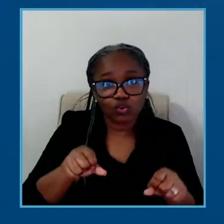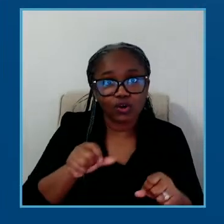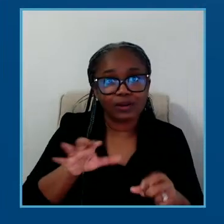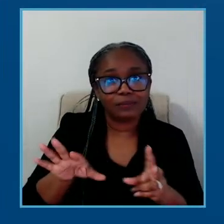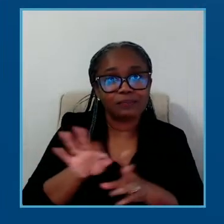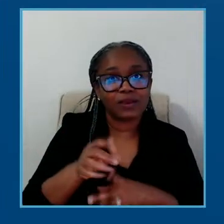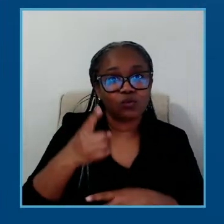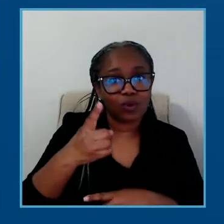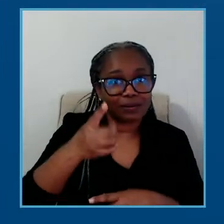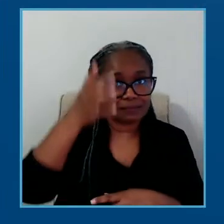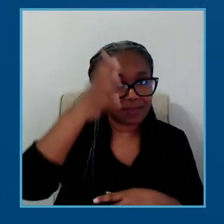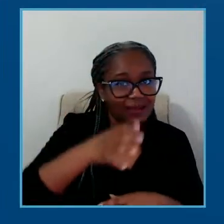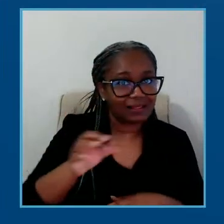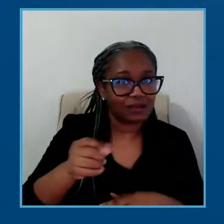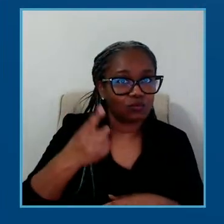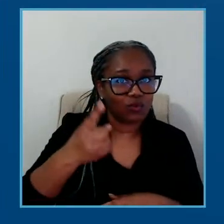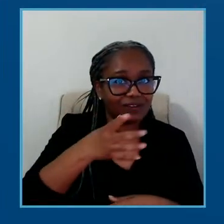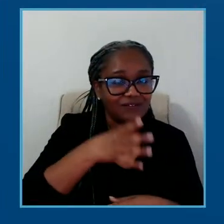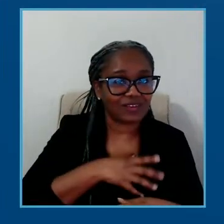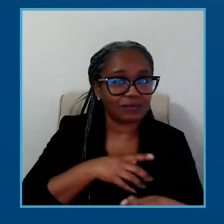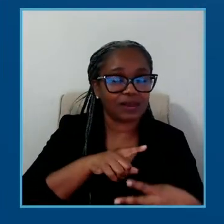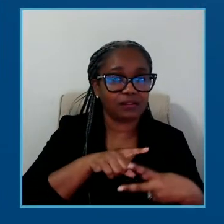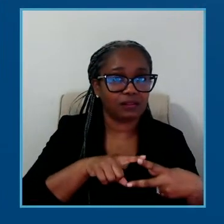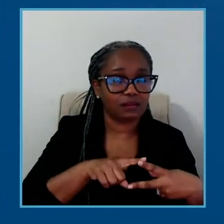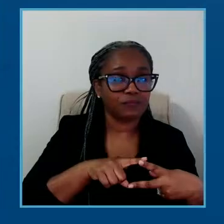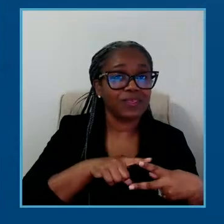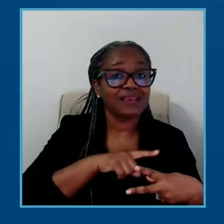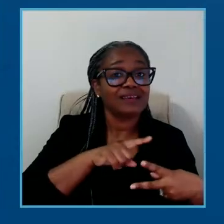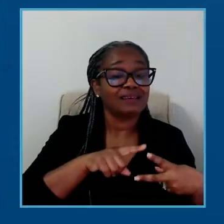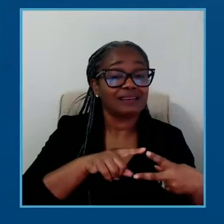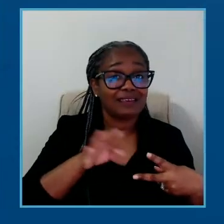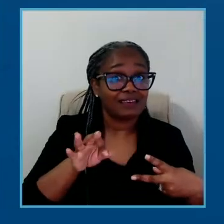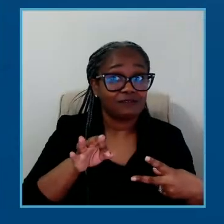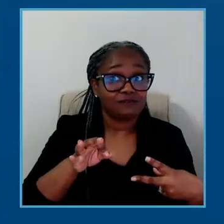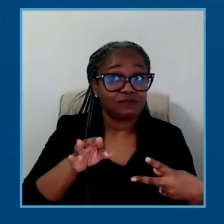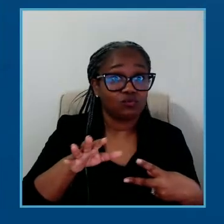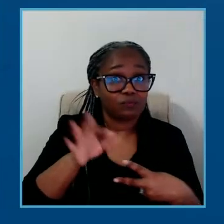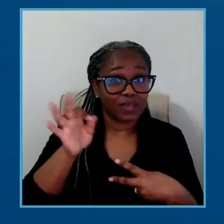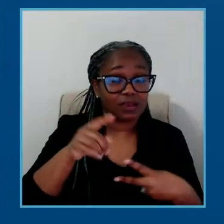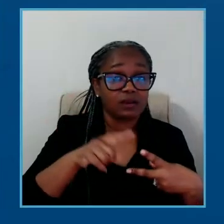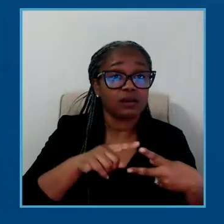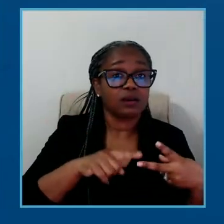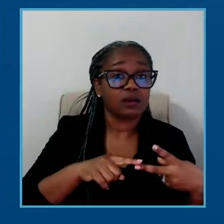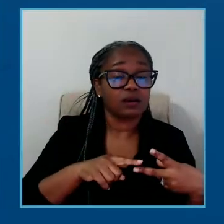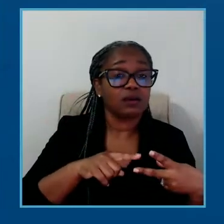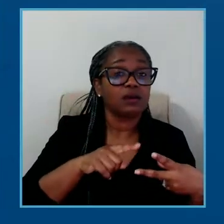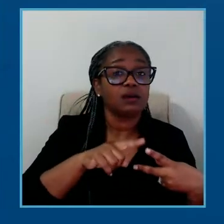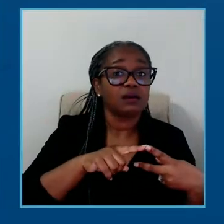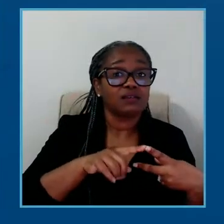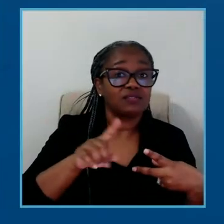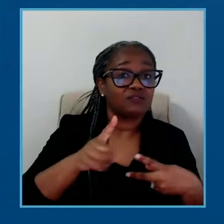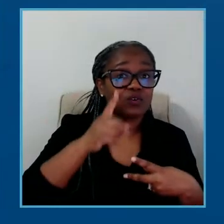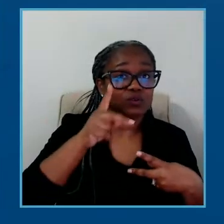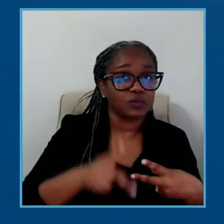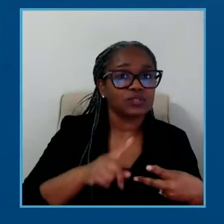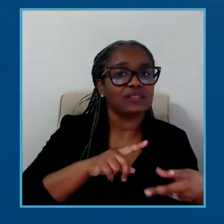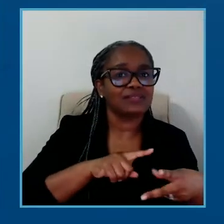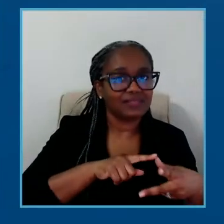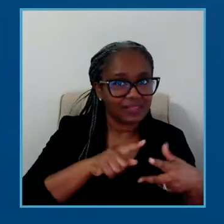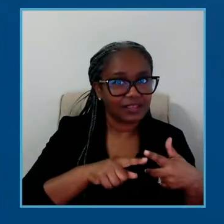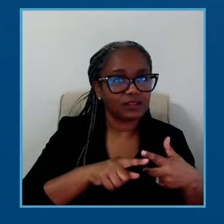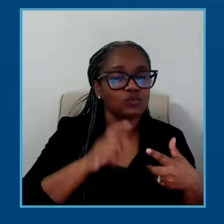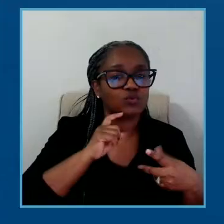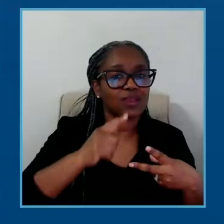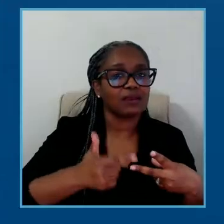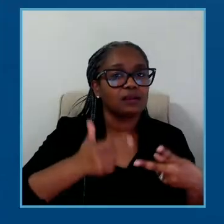Then you would go to the next person on the list of candidates by order of the number of votes they received. And